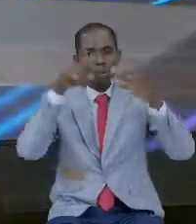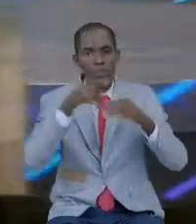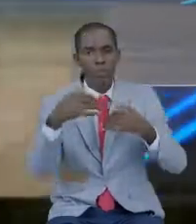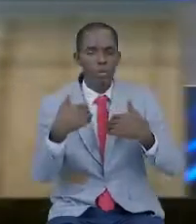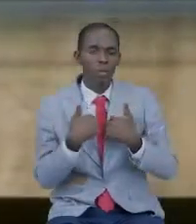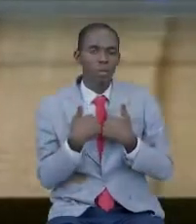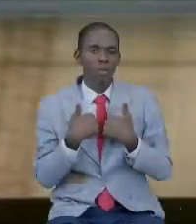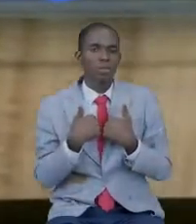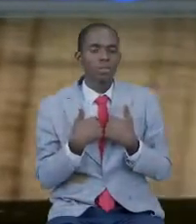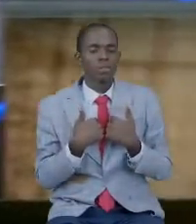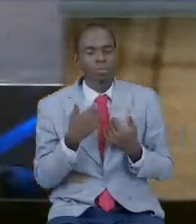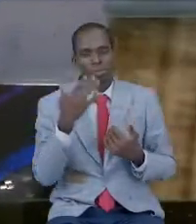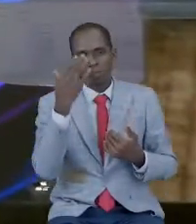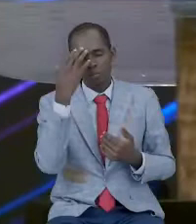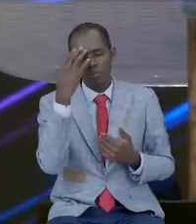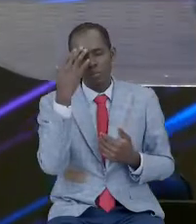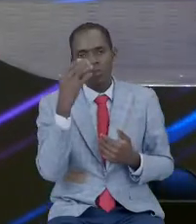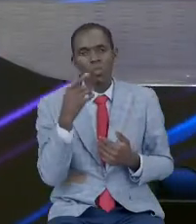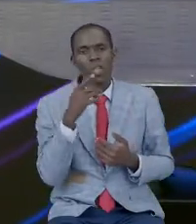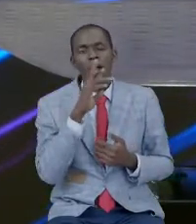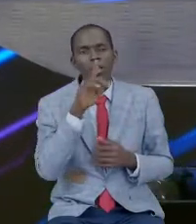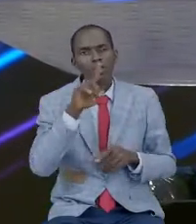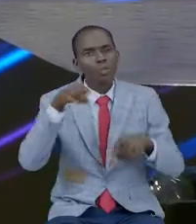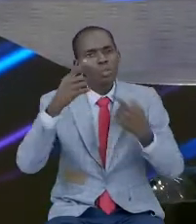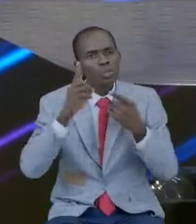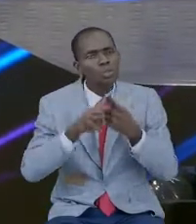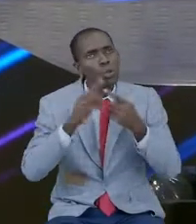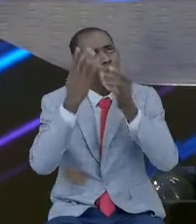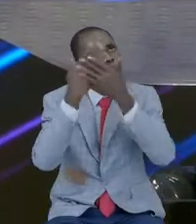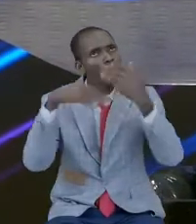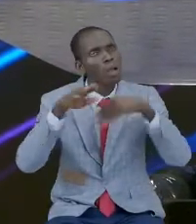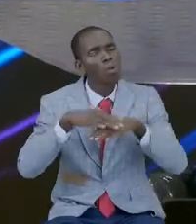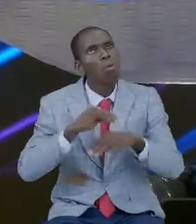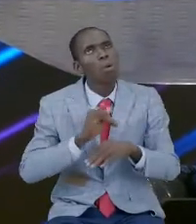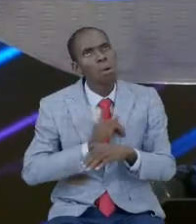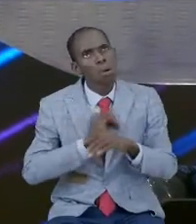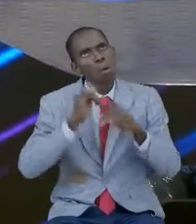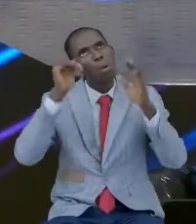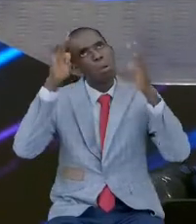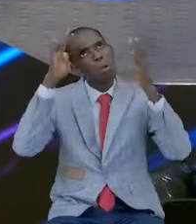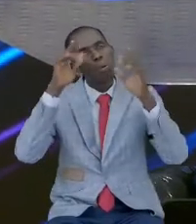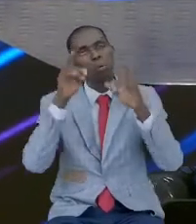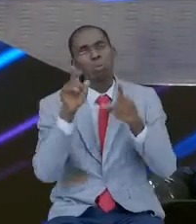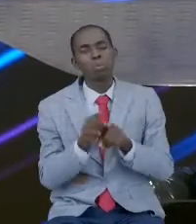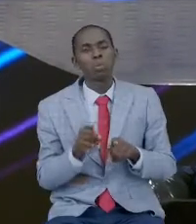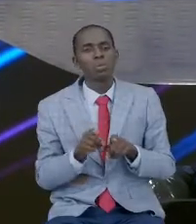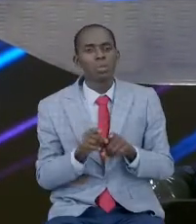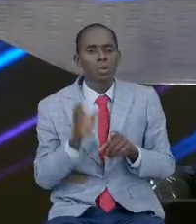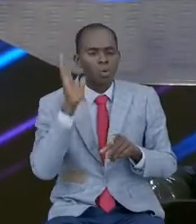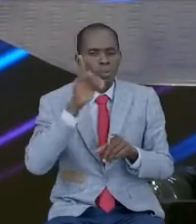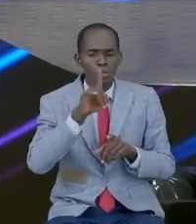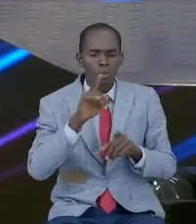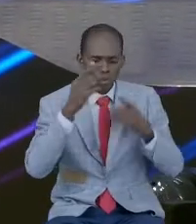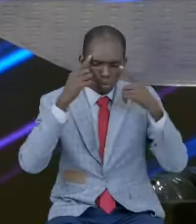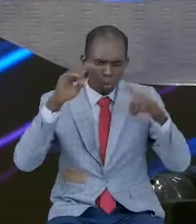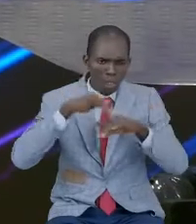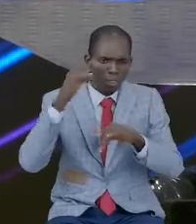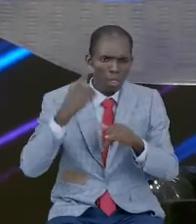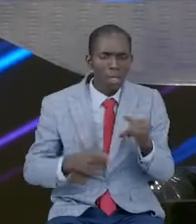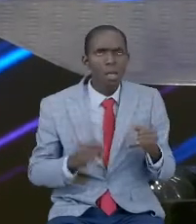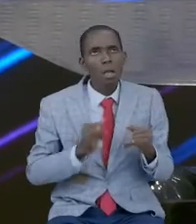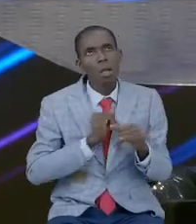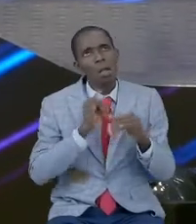know, are you going to heaven? I hope so. Are you going to make it at last? I hope